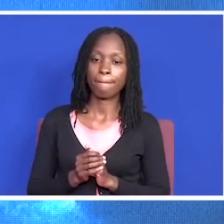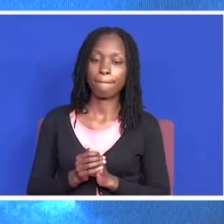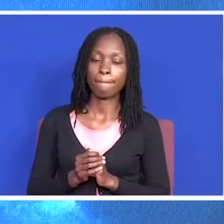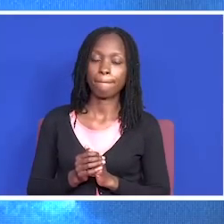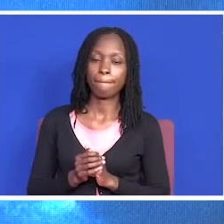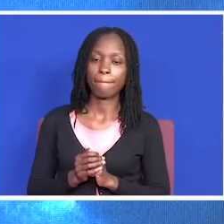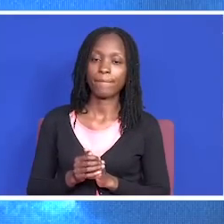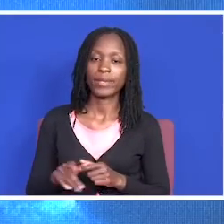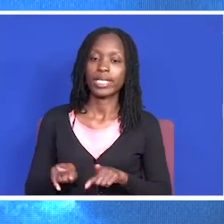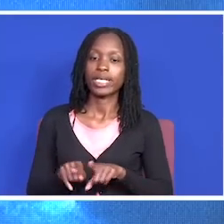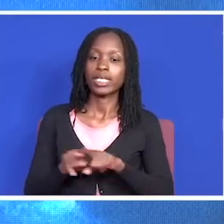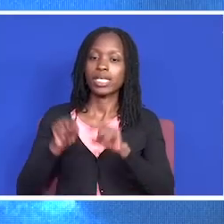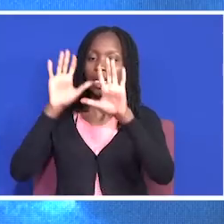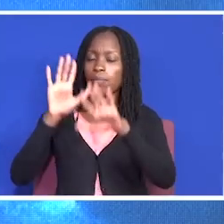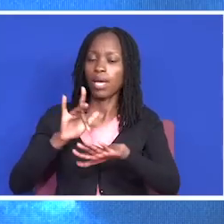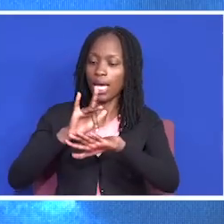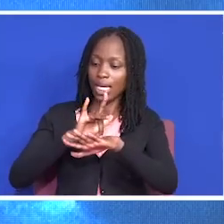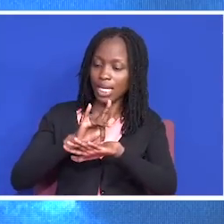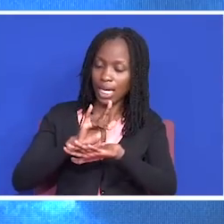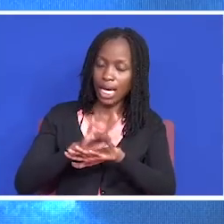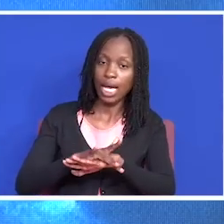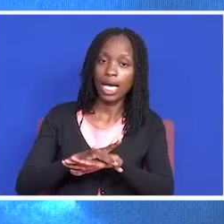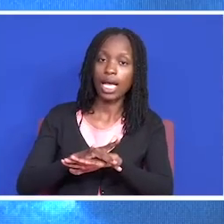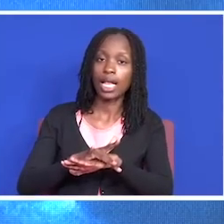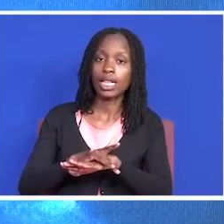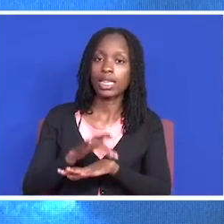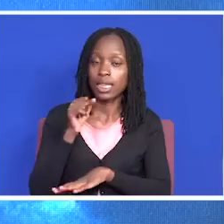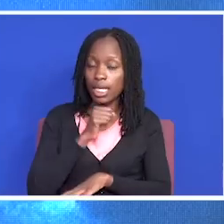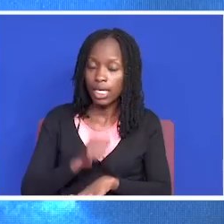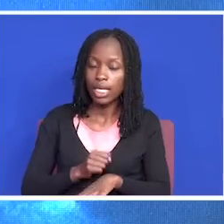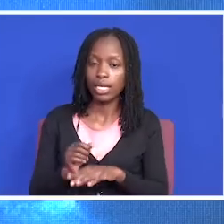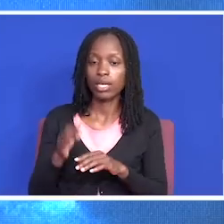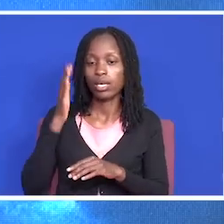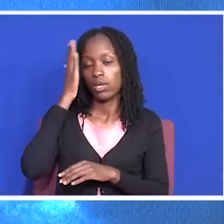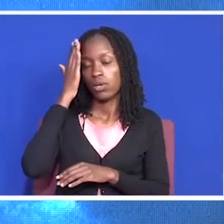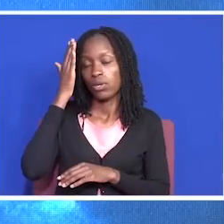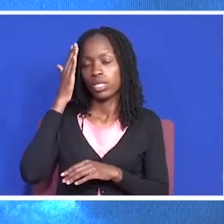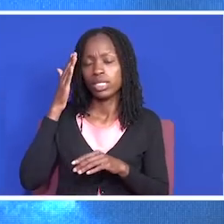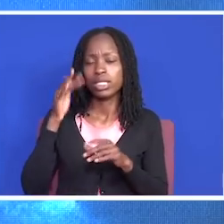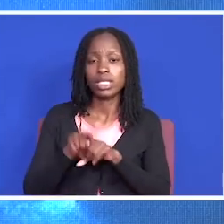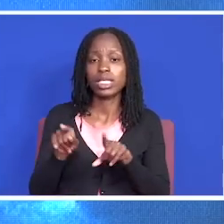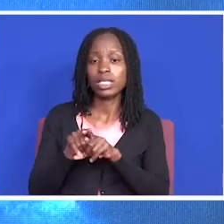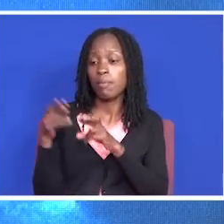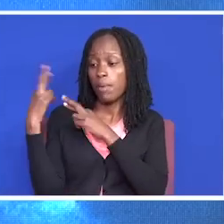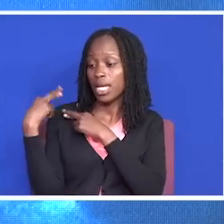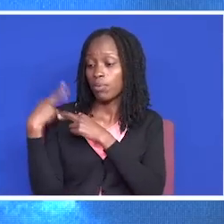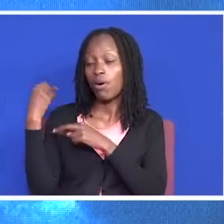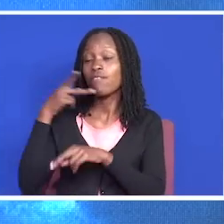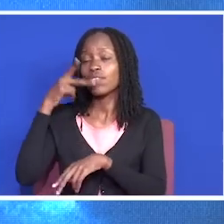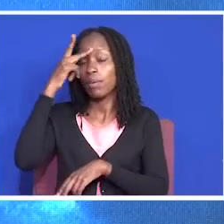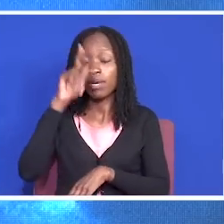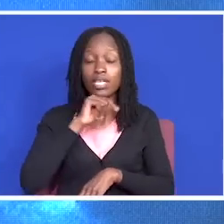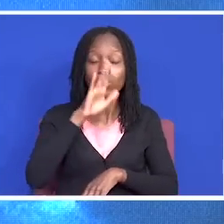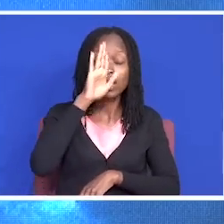Lord and Savior. It's important at a very early stage to realize it's your responsibility, not for Sunday school